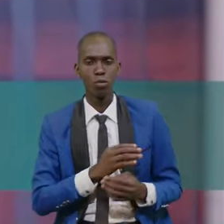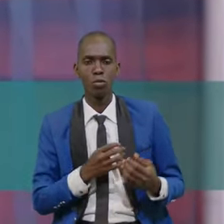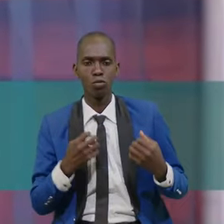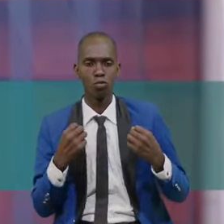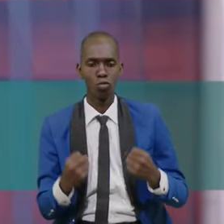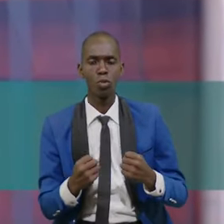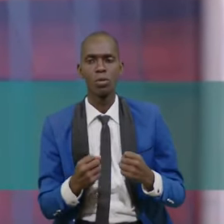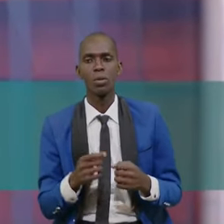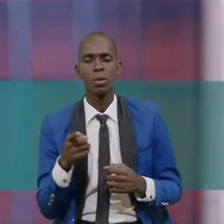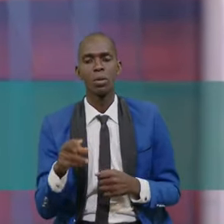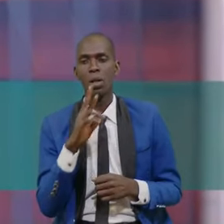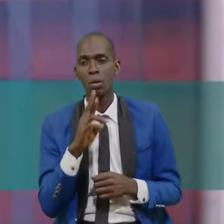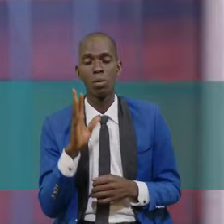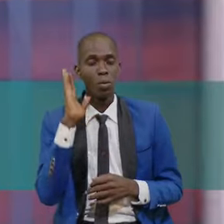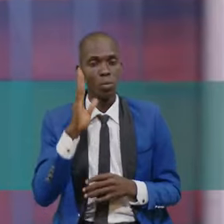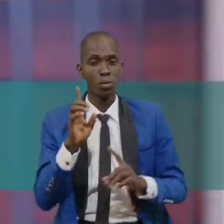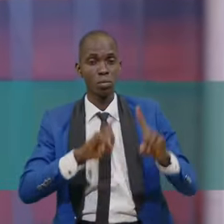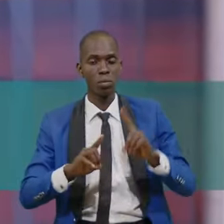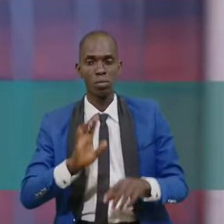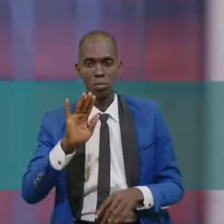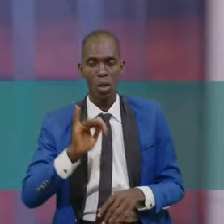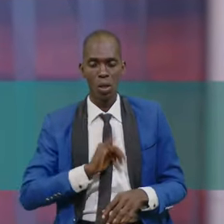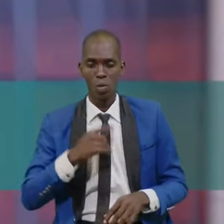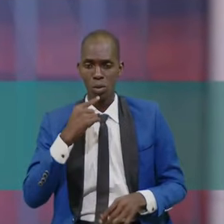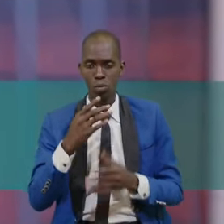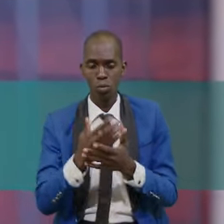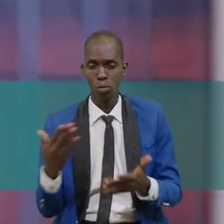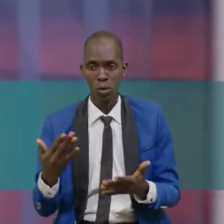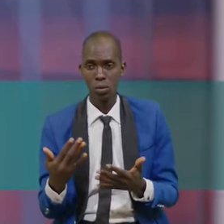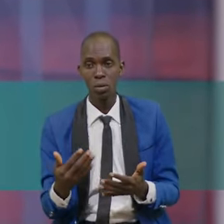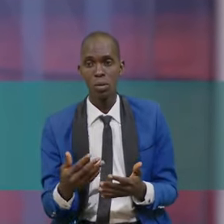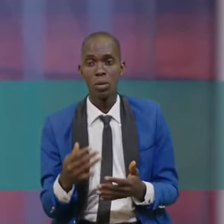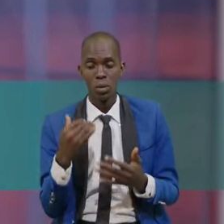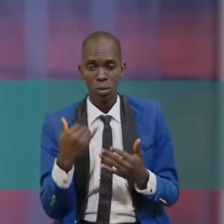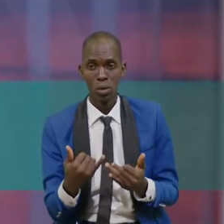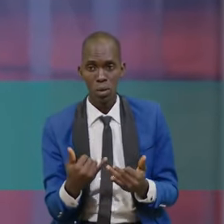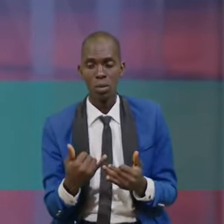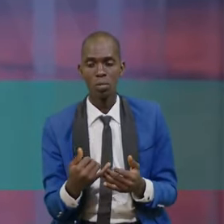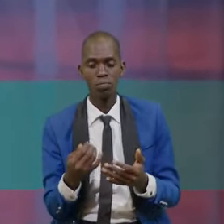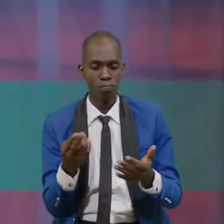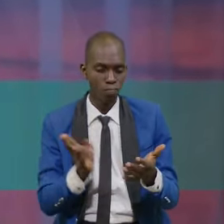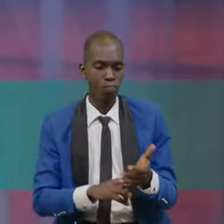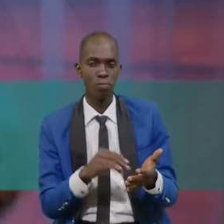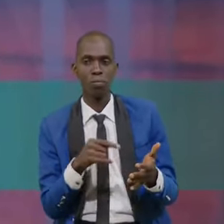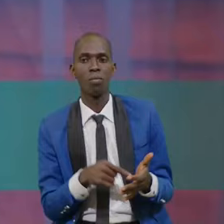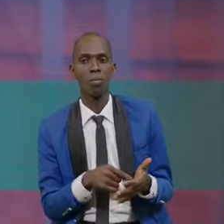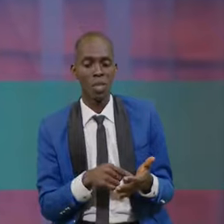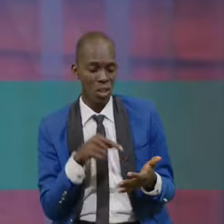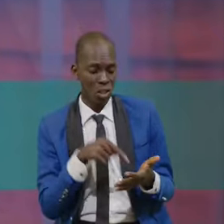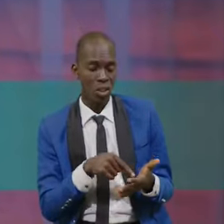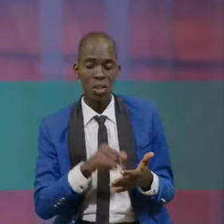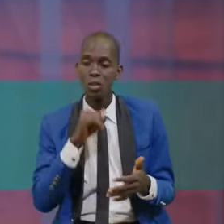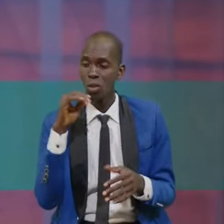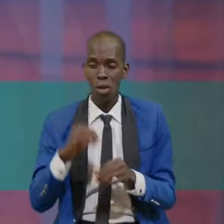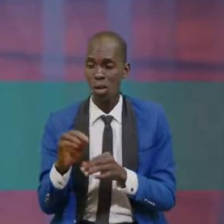going to tell you this now. You see, take it, put it on record. This one is not in the Bible, but